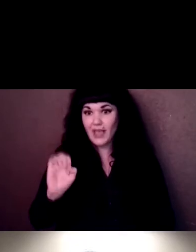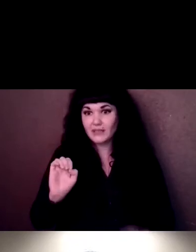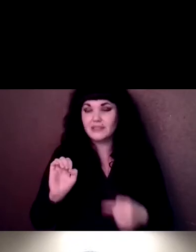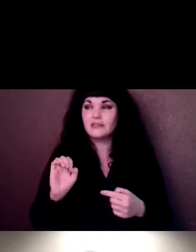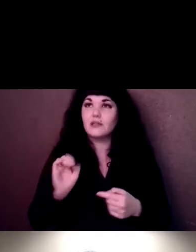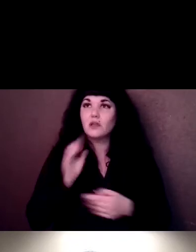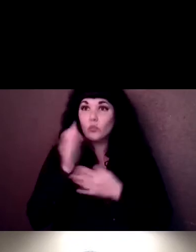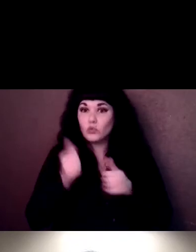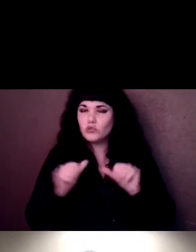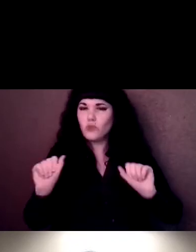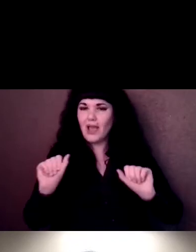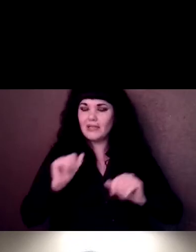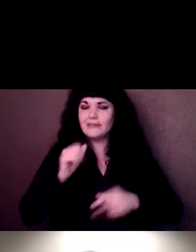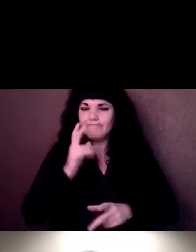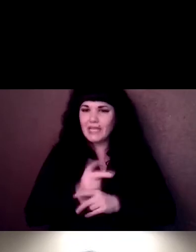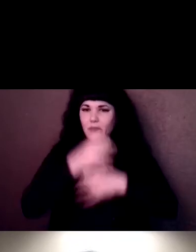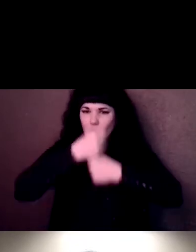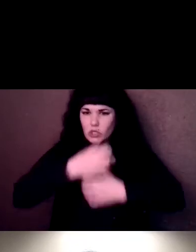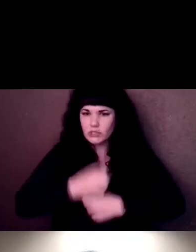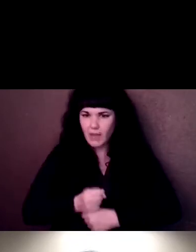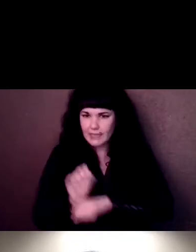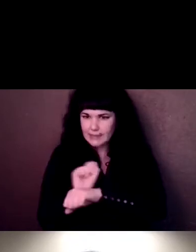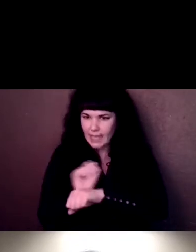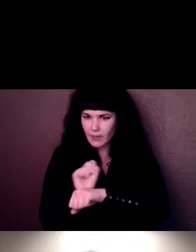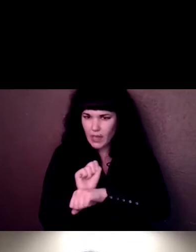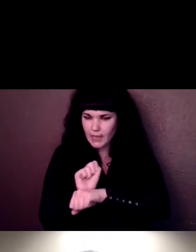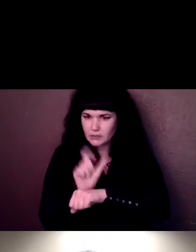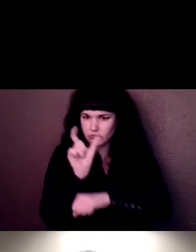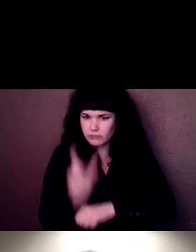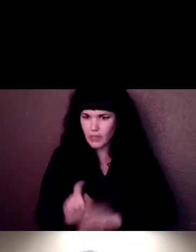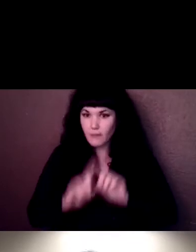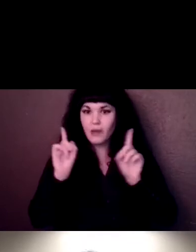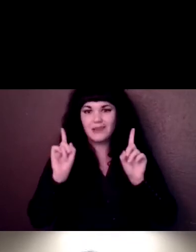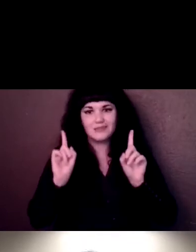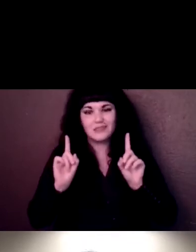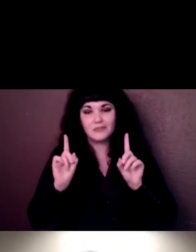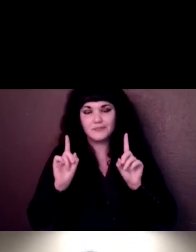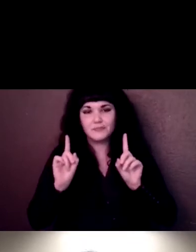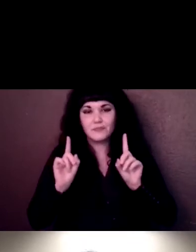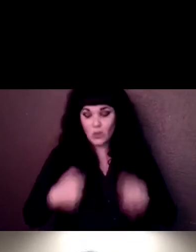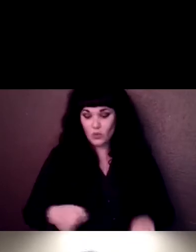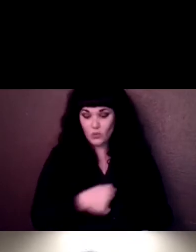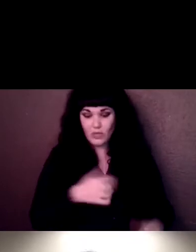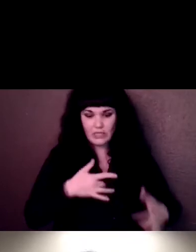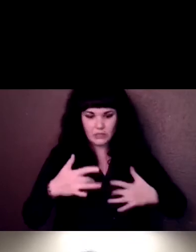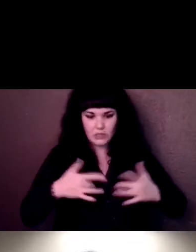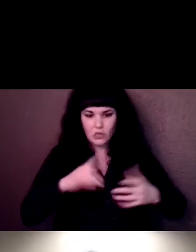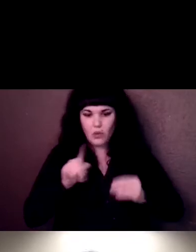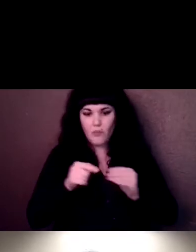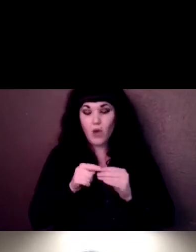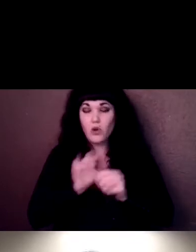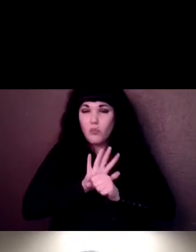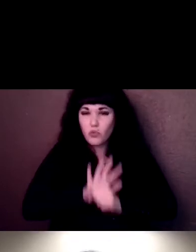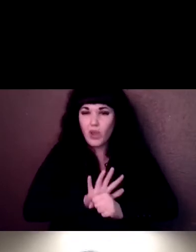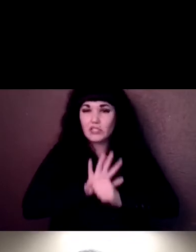to stabilize your spine, but obviously we have to be very concerned about pressure in spinal